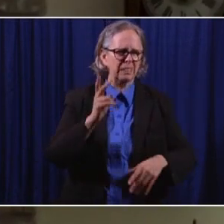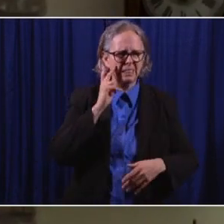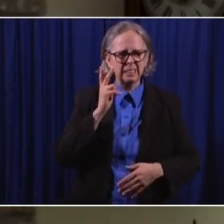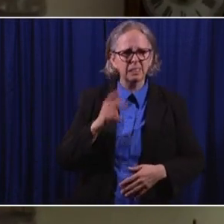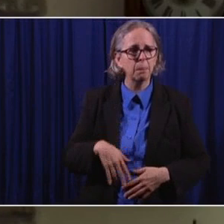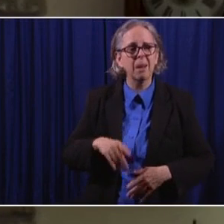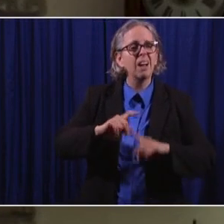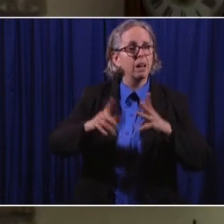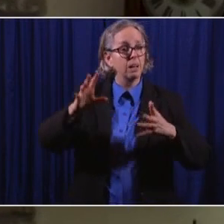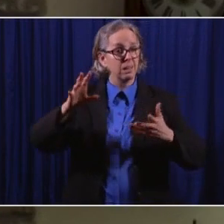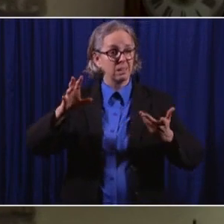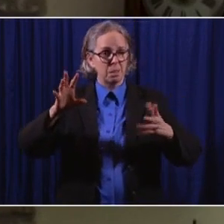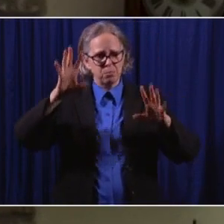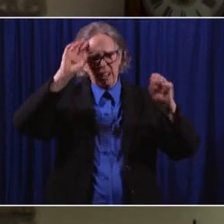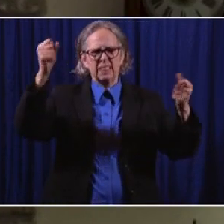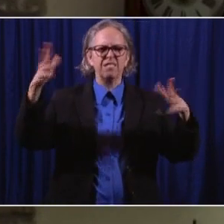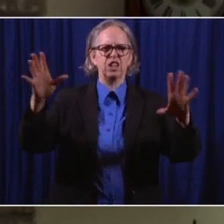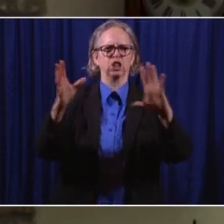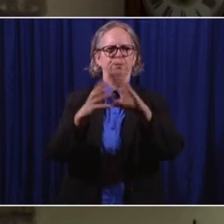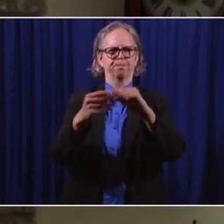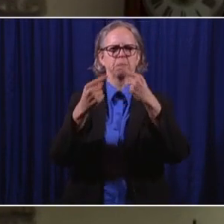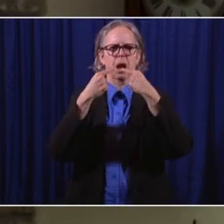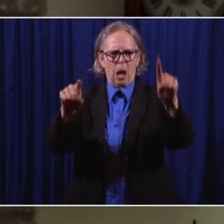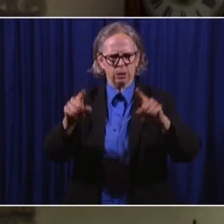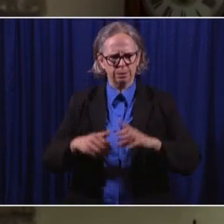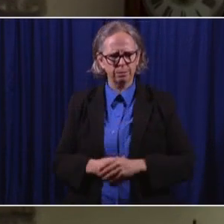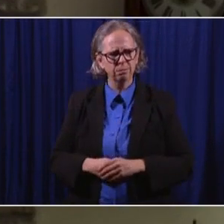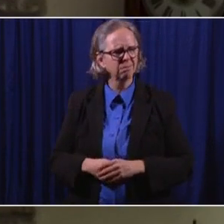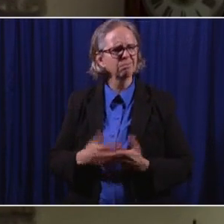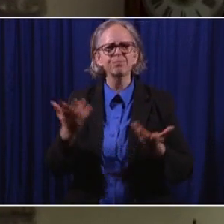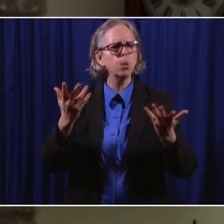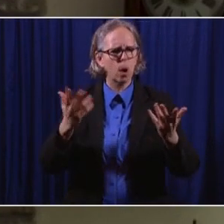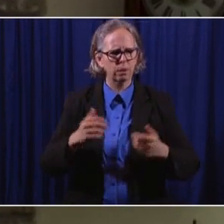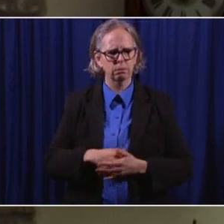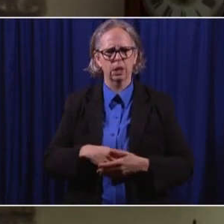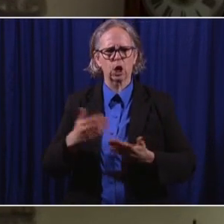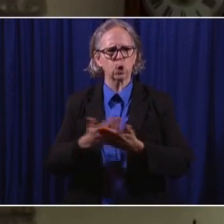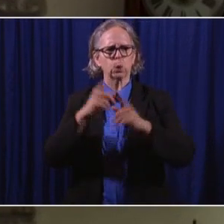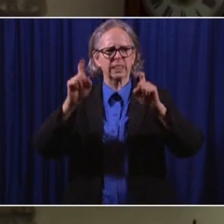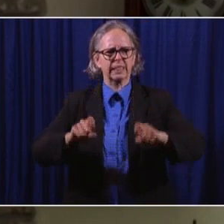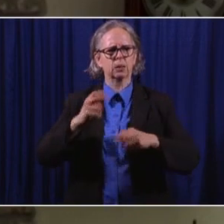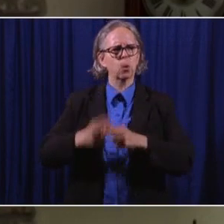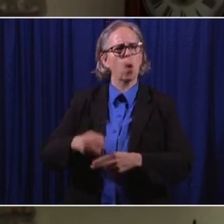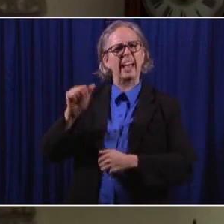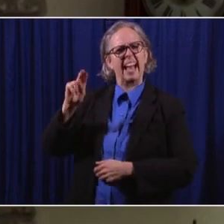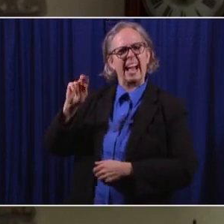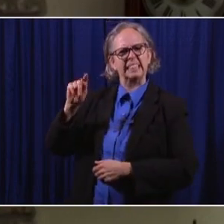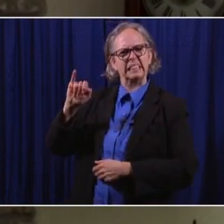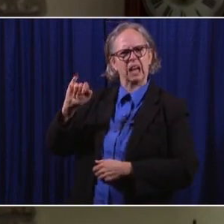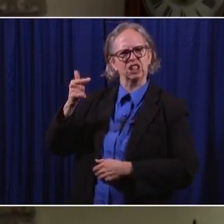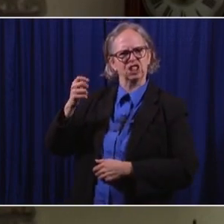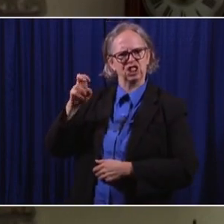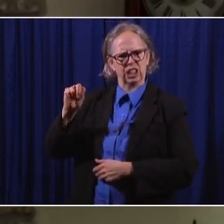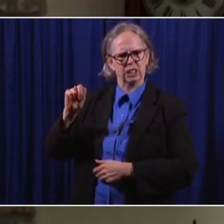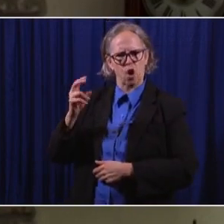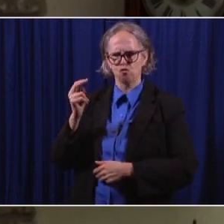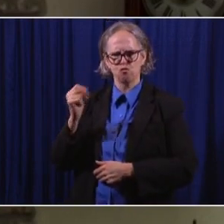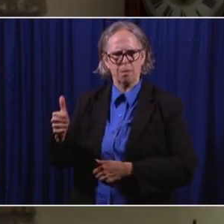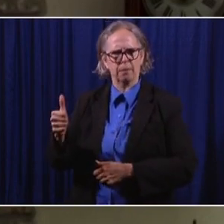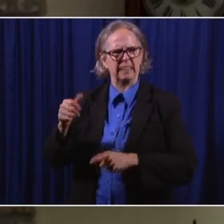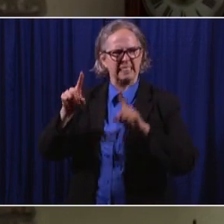yesterday about new tests, antigen tests that are quick tests, and they